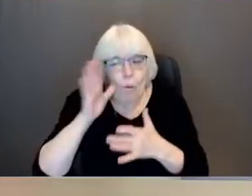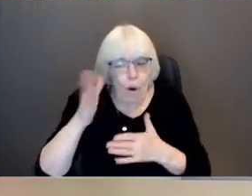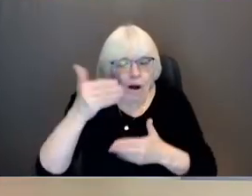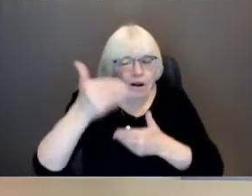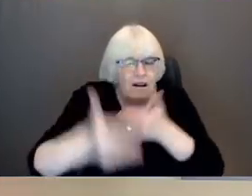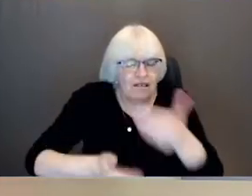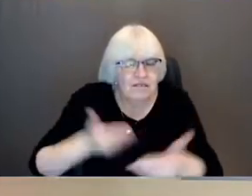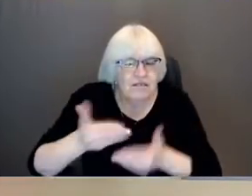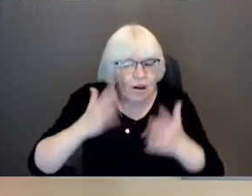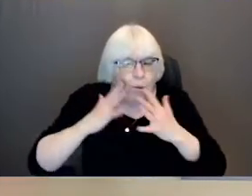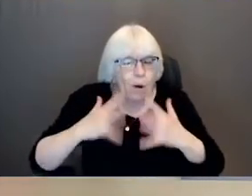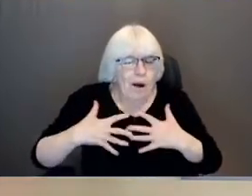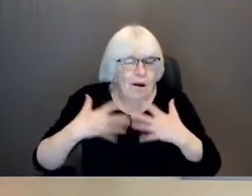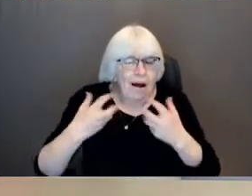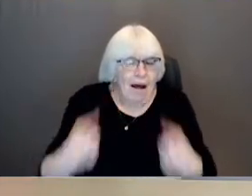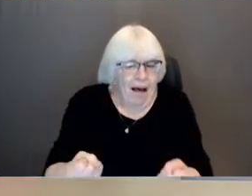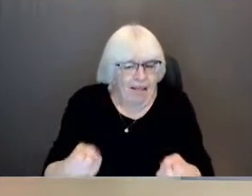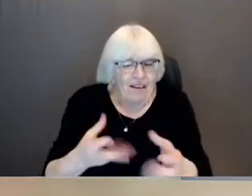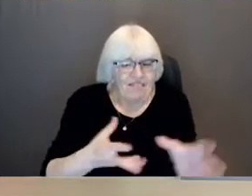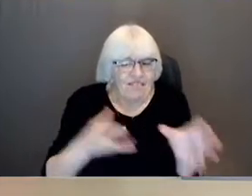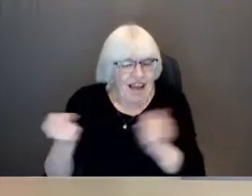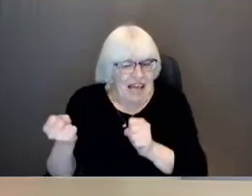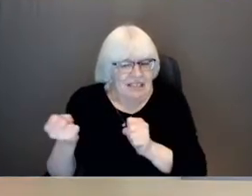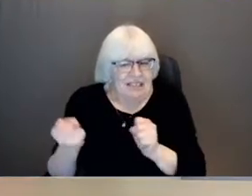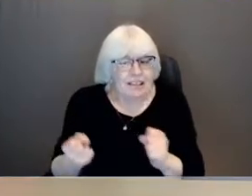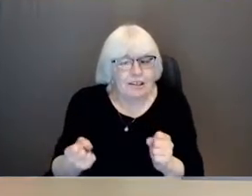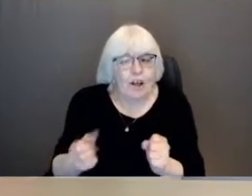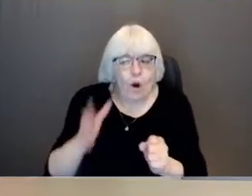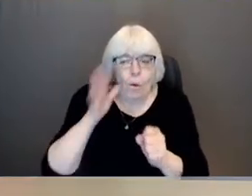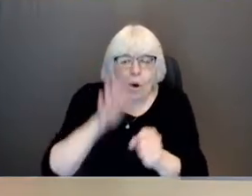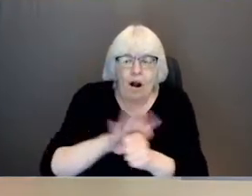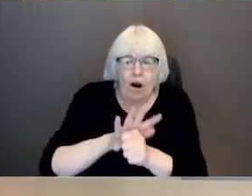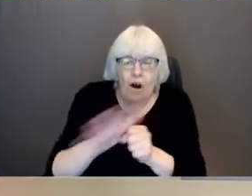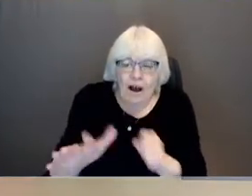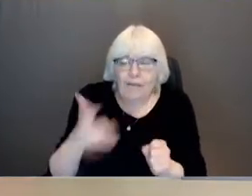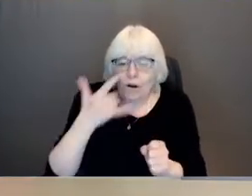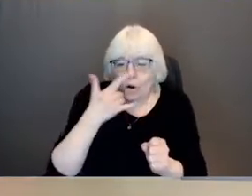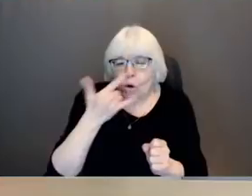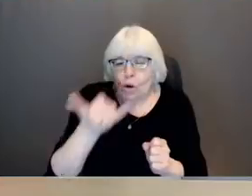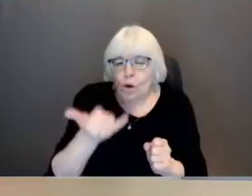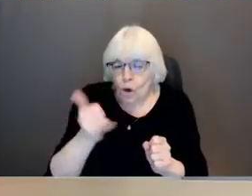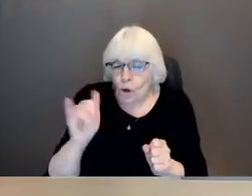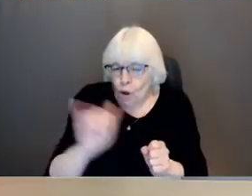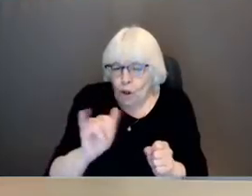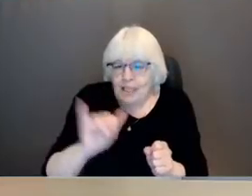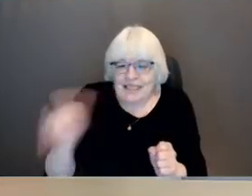And with all the new cases and with the